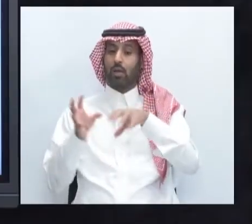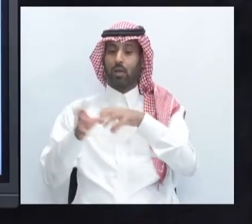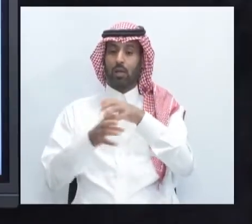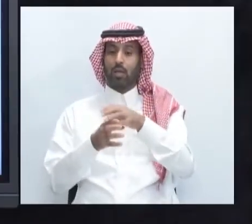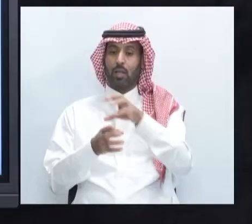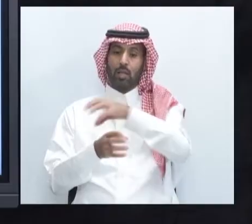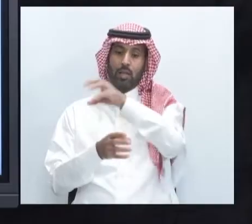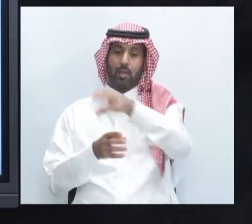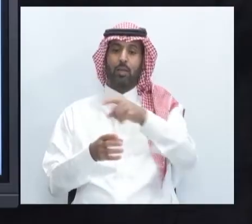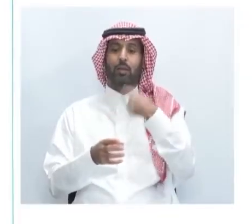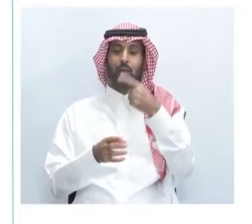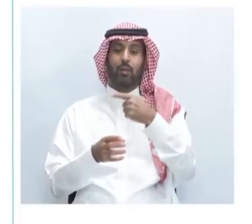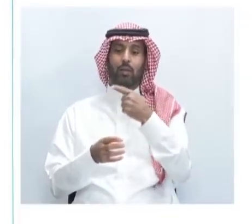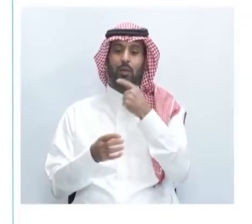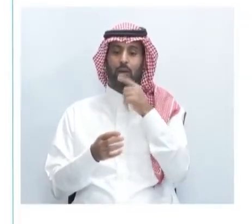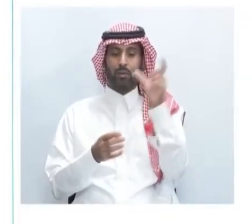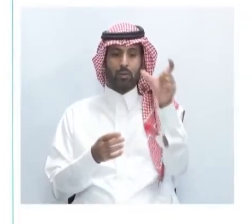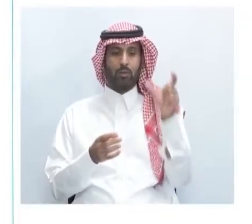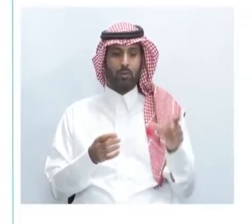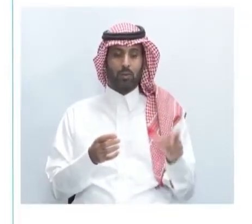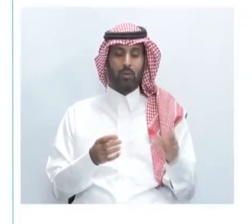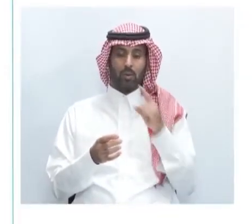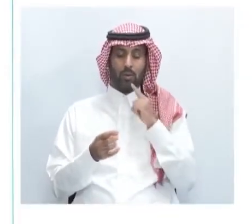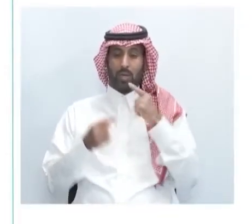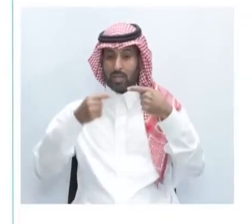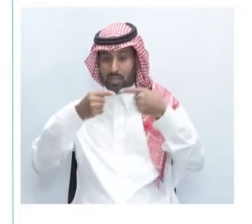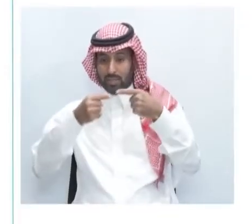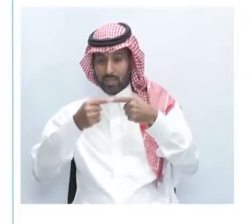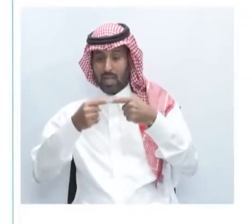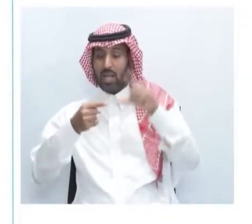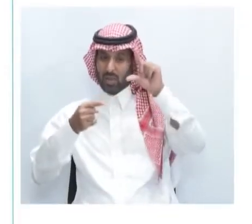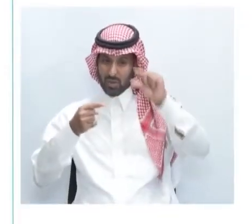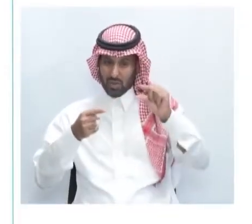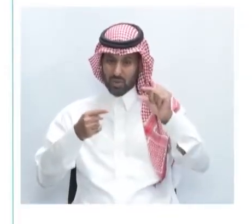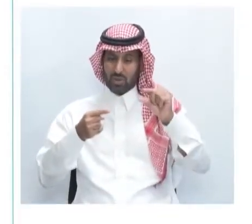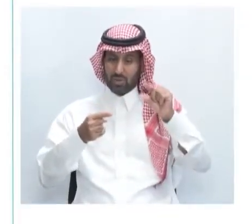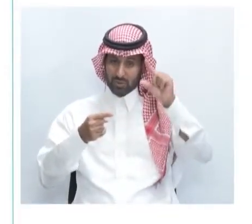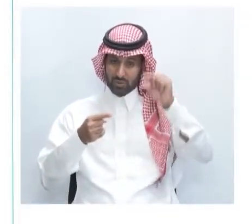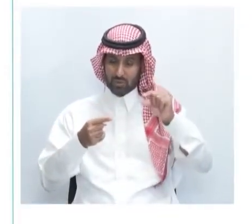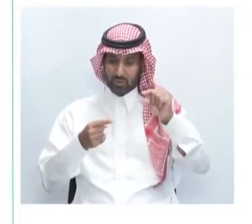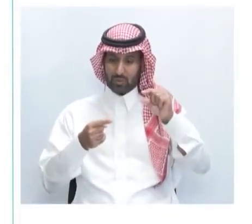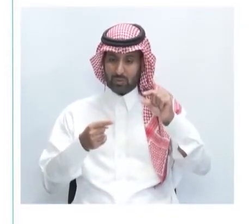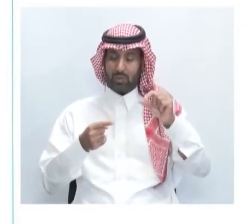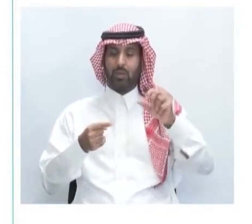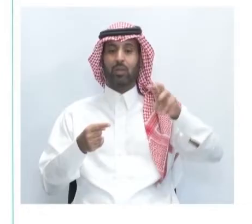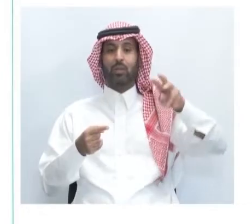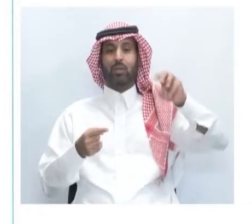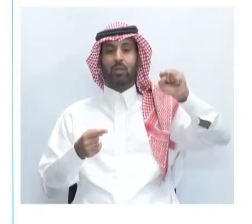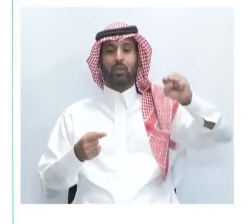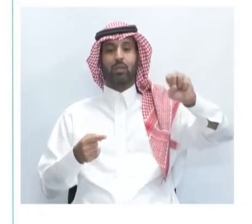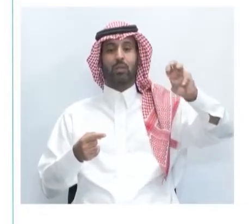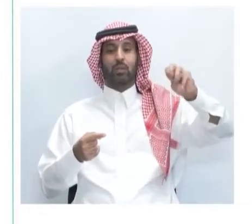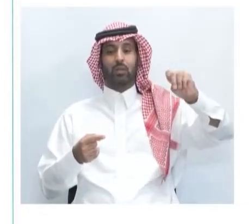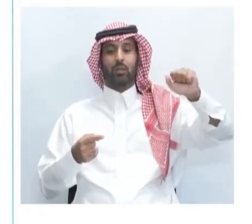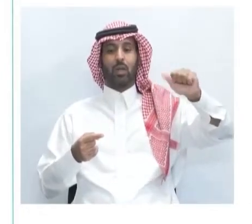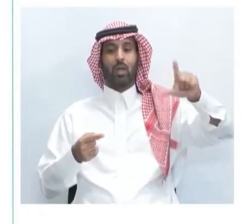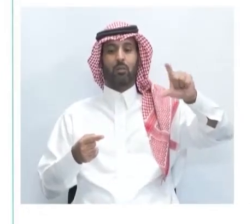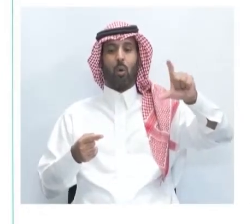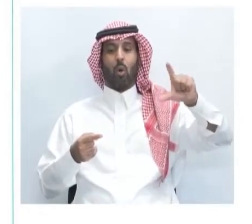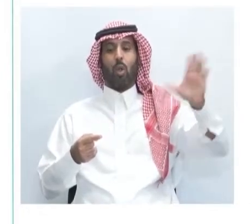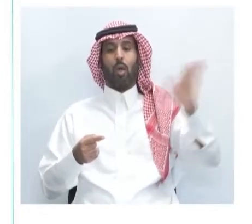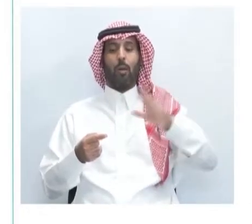what? Say it loudly. So now we have small. We have what? Small. So say with me,